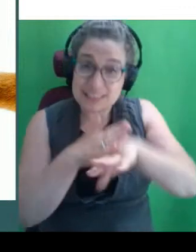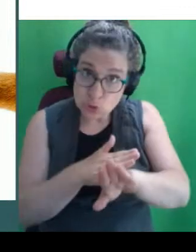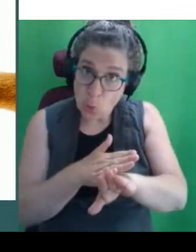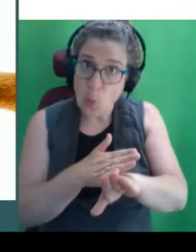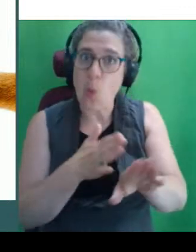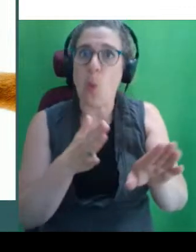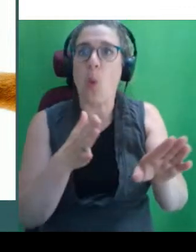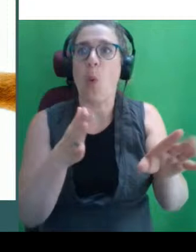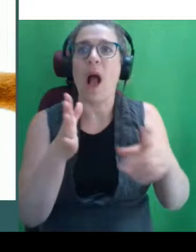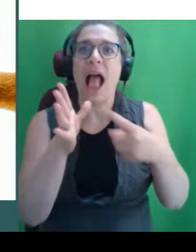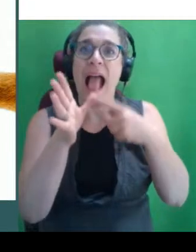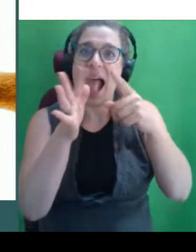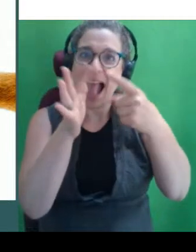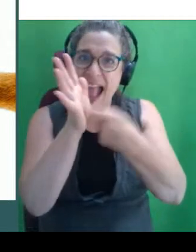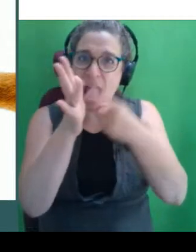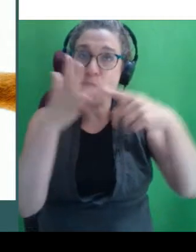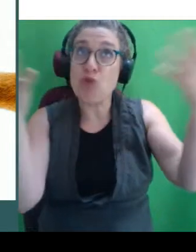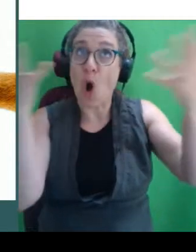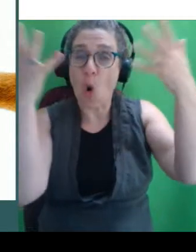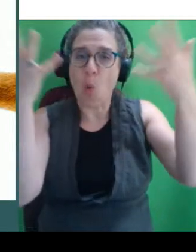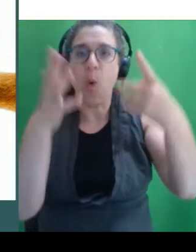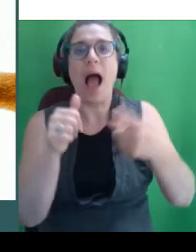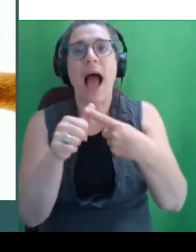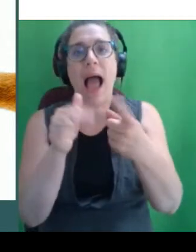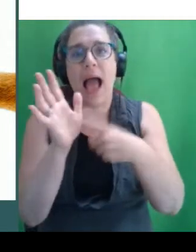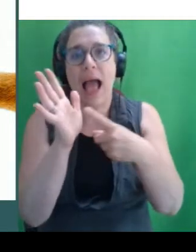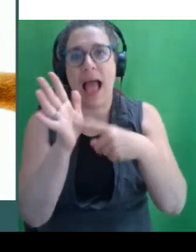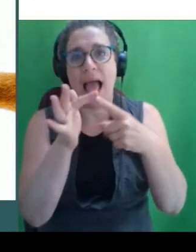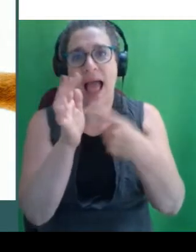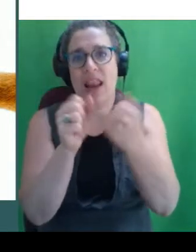aeroallergen, and a persistent